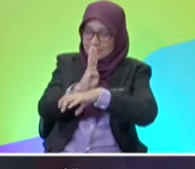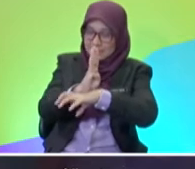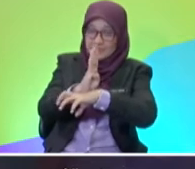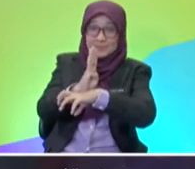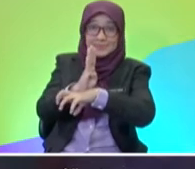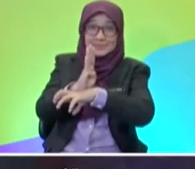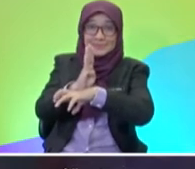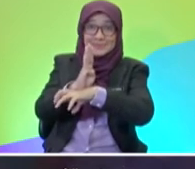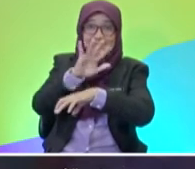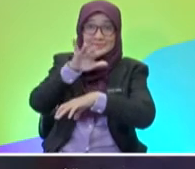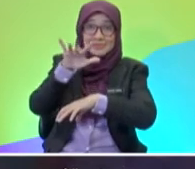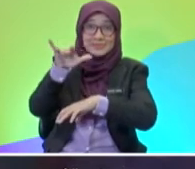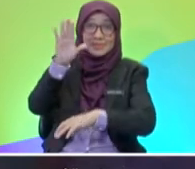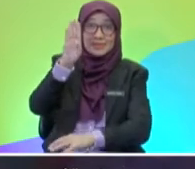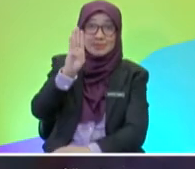Let's spell beetle.